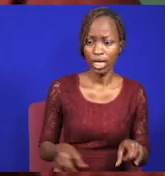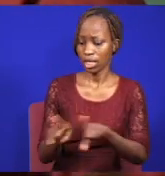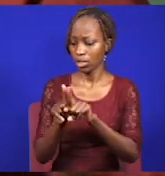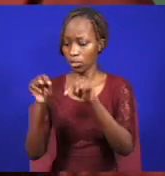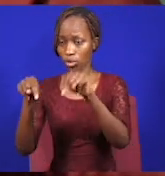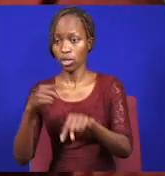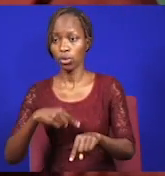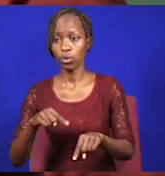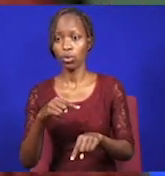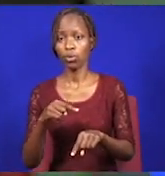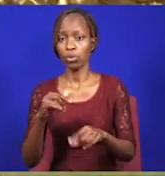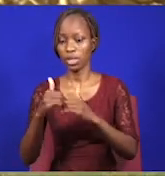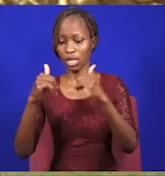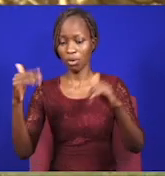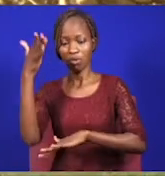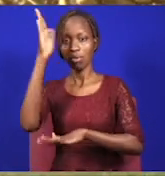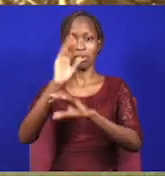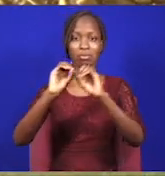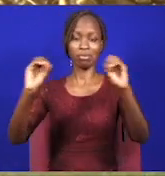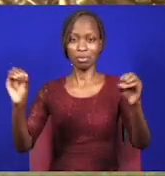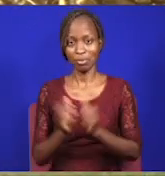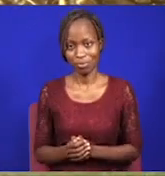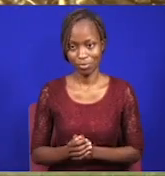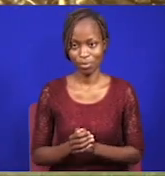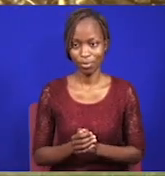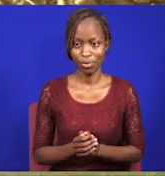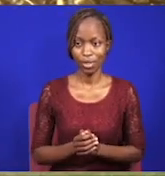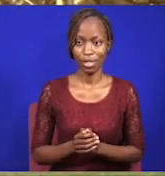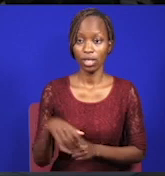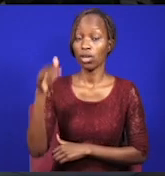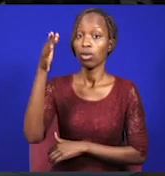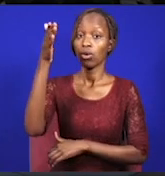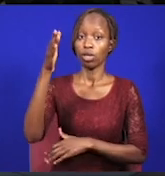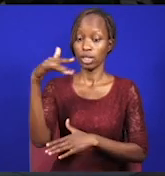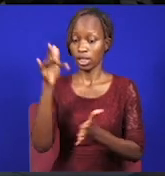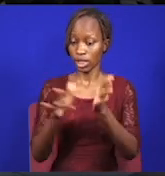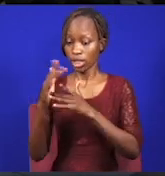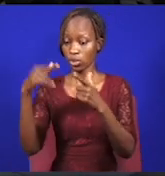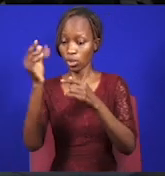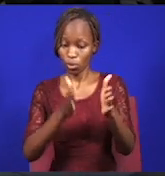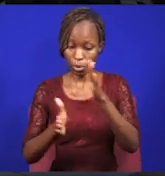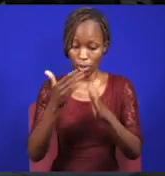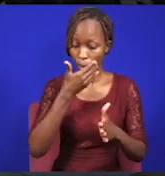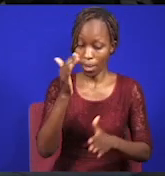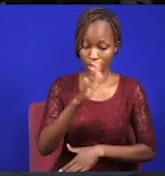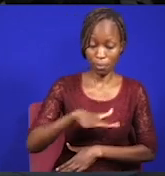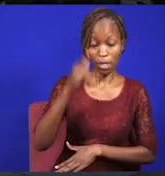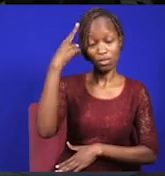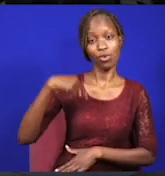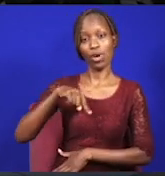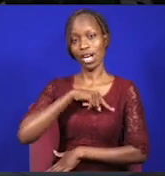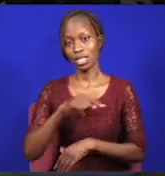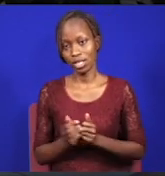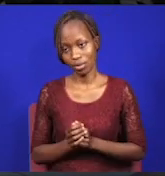longer separate from God. Imagine that. He has gone to prepare the best place in heaven for us. Imagine